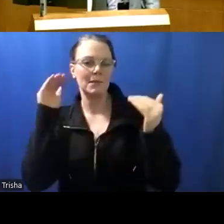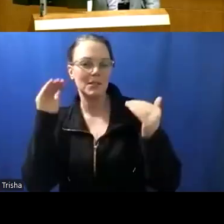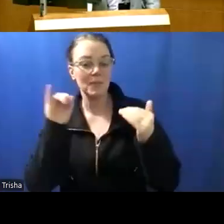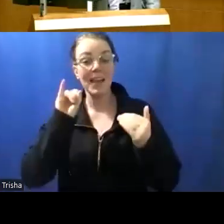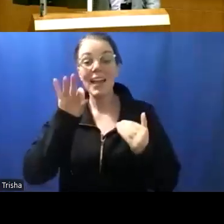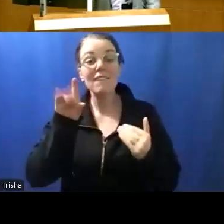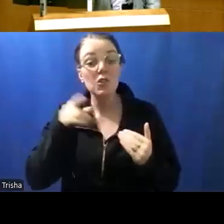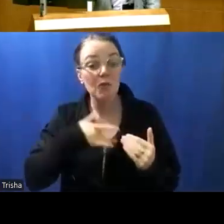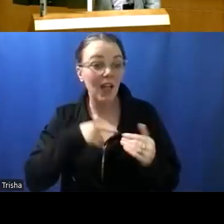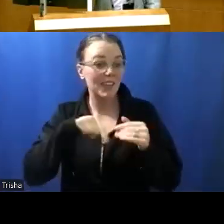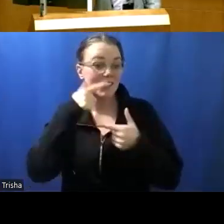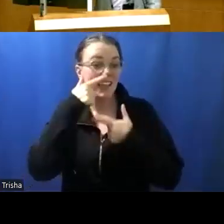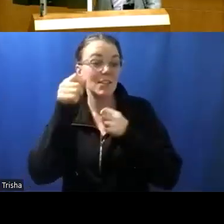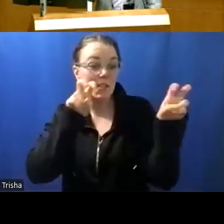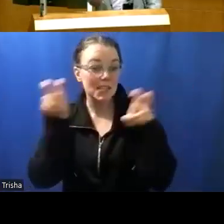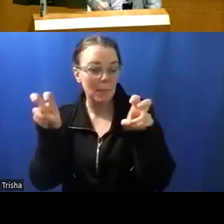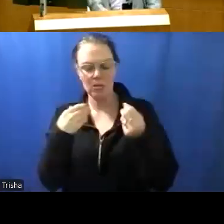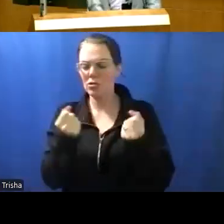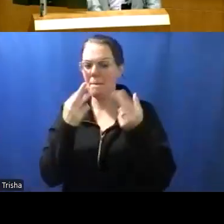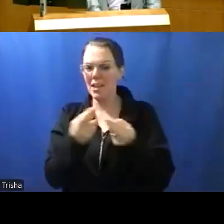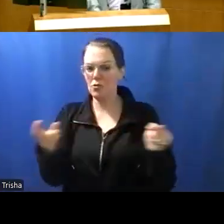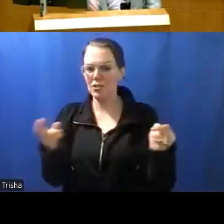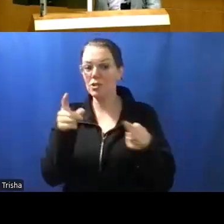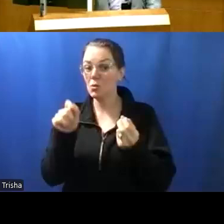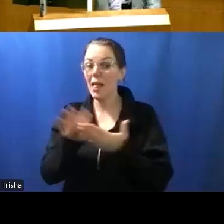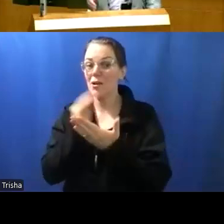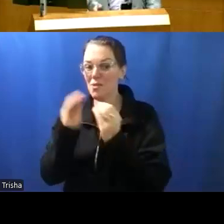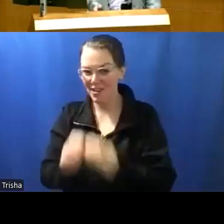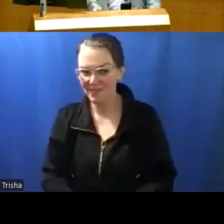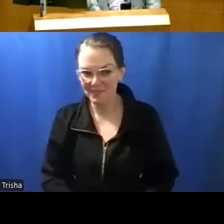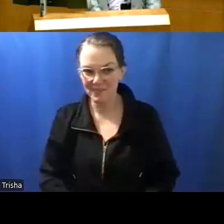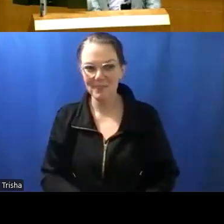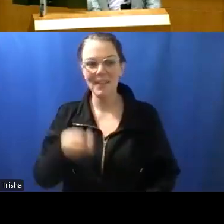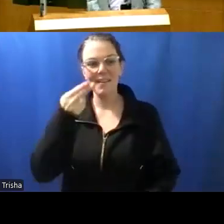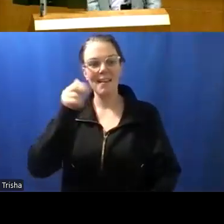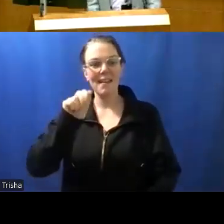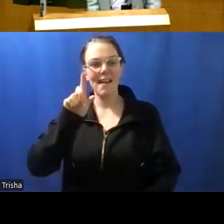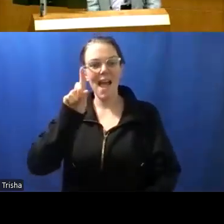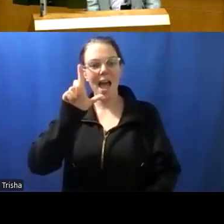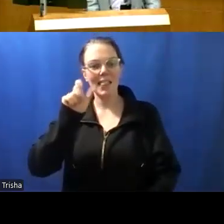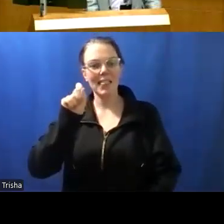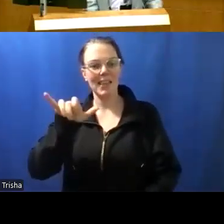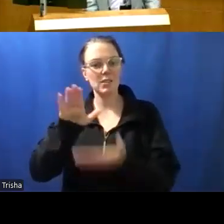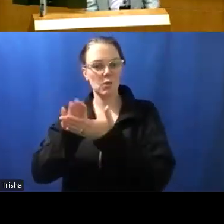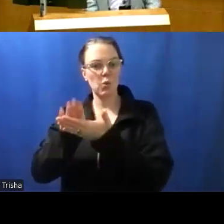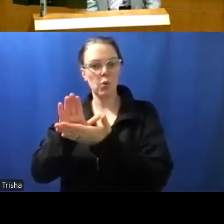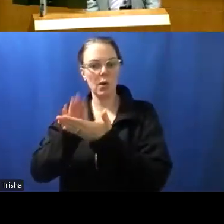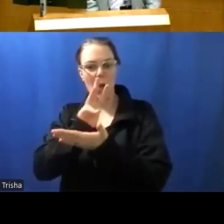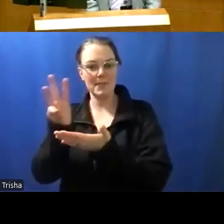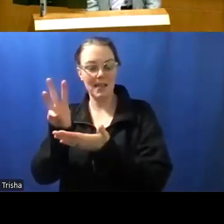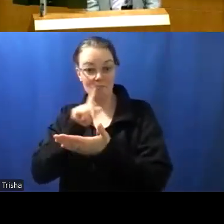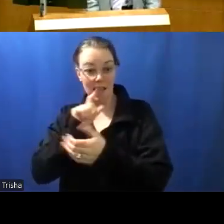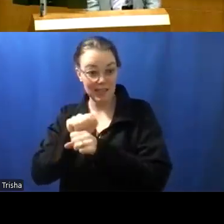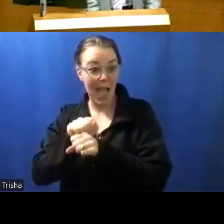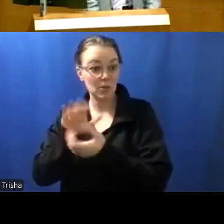many resources that you can go to learn more. One is the Hadley School's website. This is a real school, though, out in